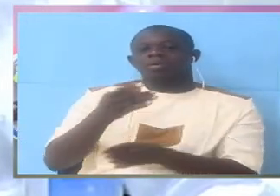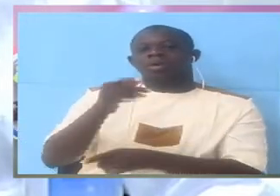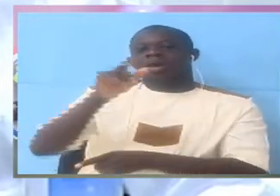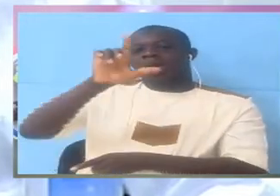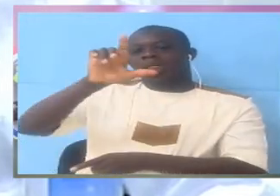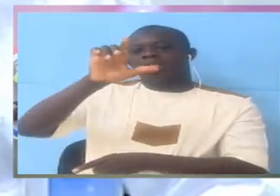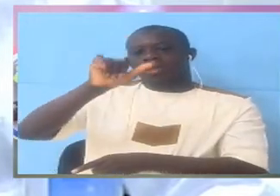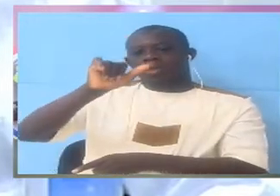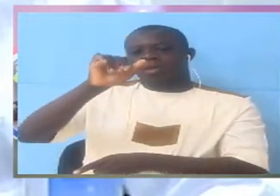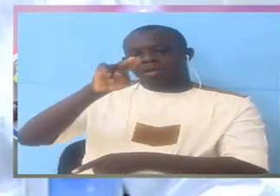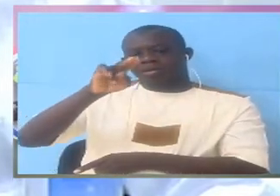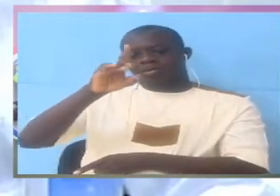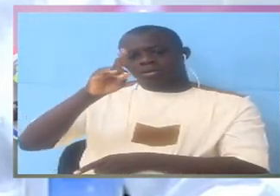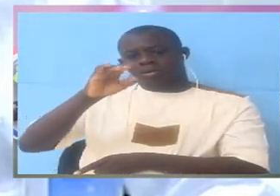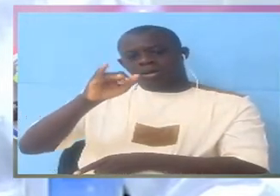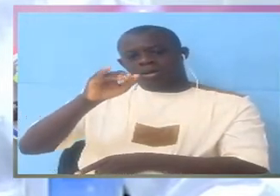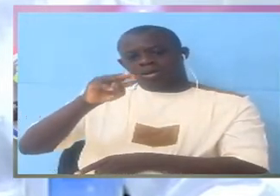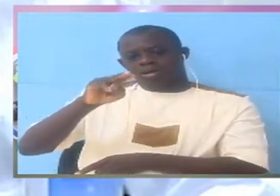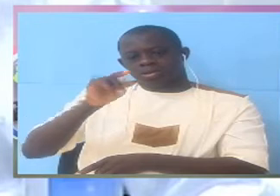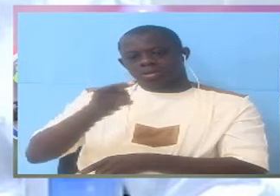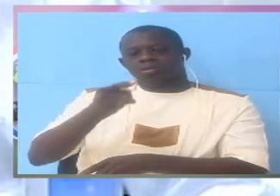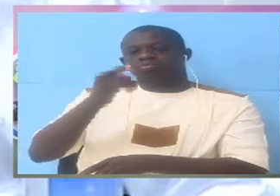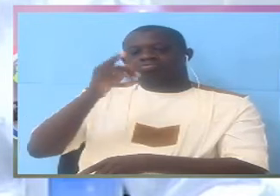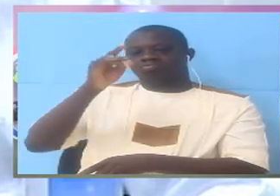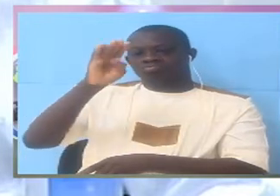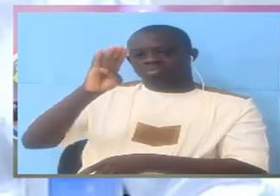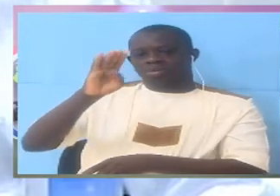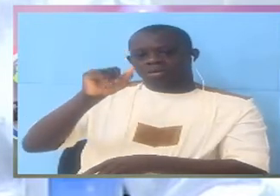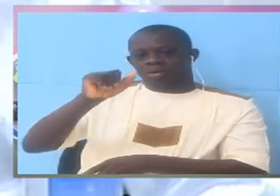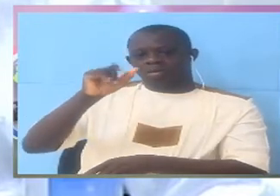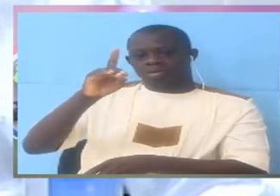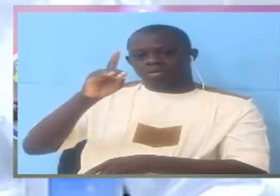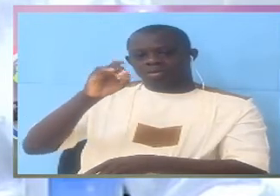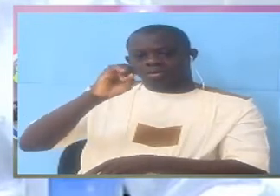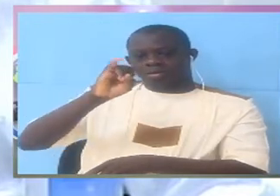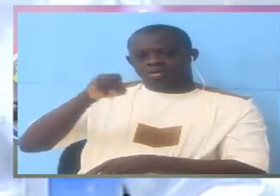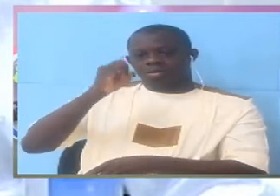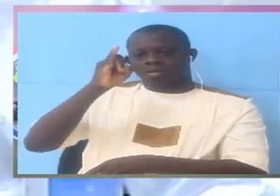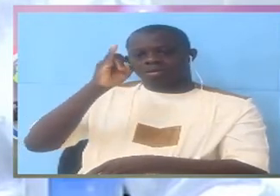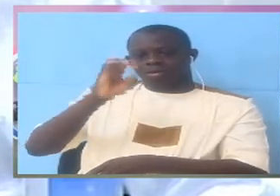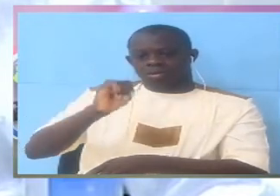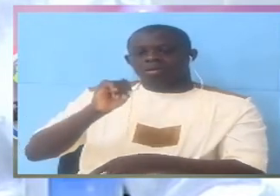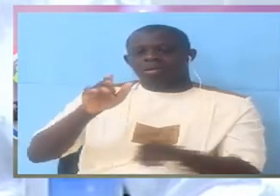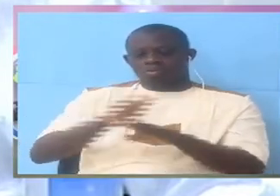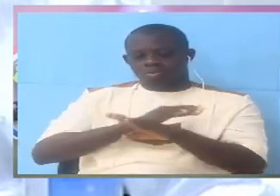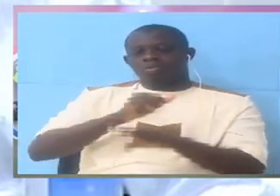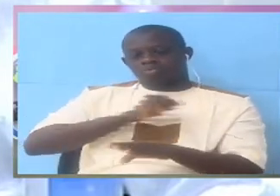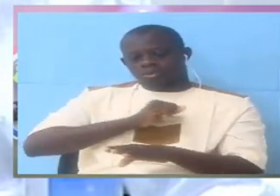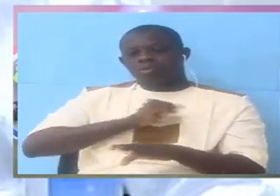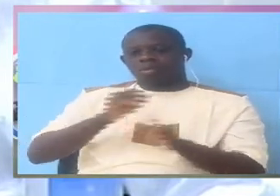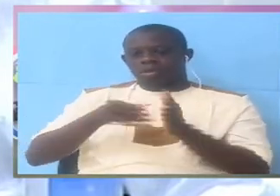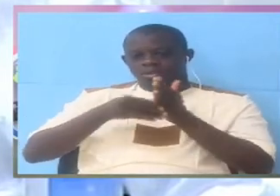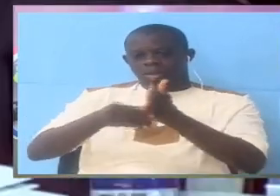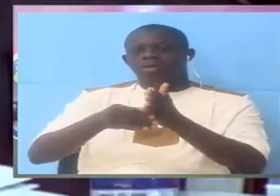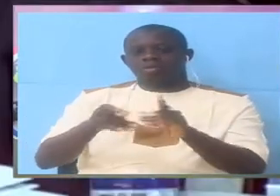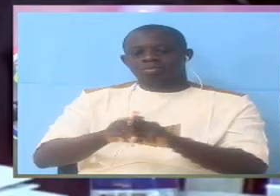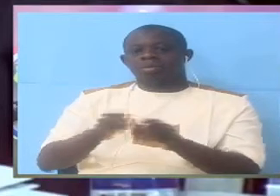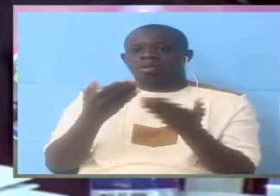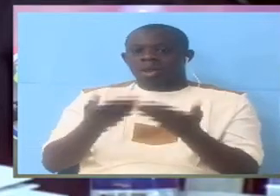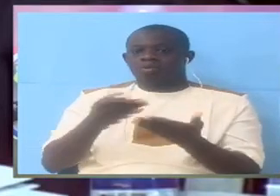Landing Baji. Before Mr. Barry. And where are you in this organogram? You don't seem to